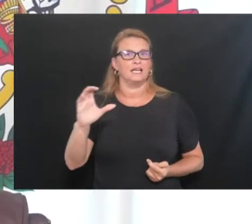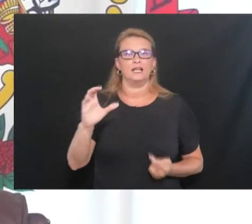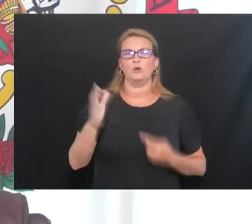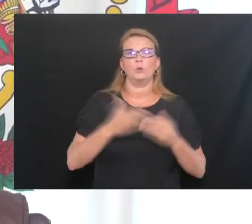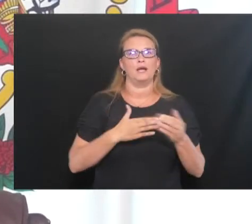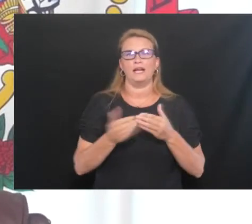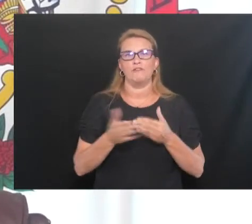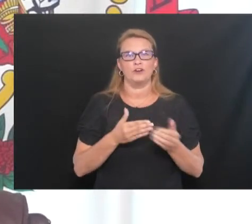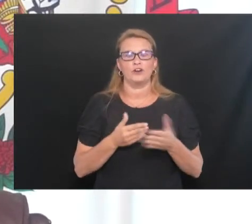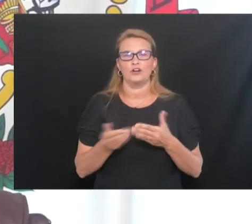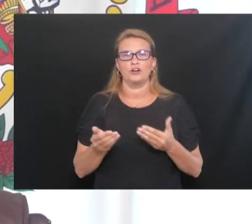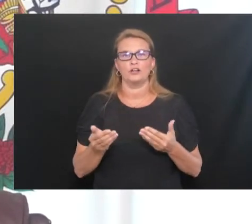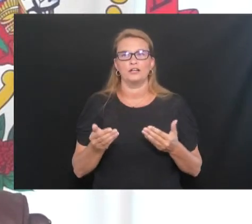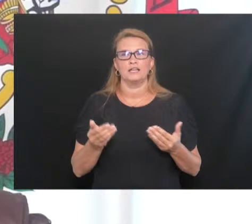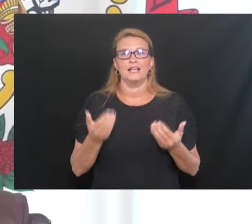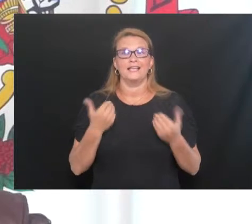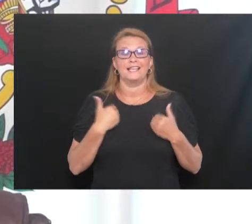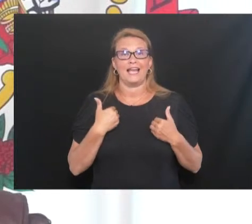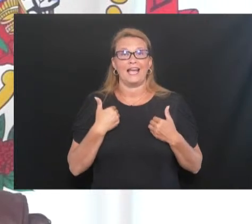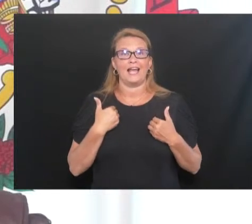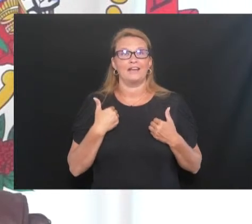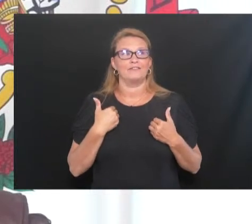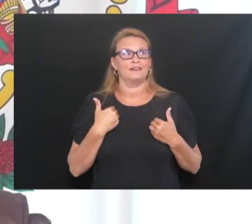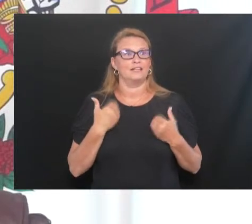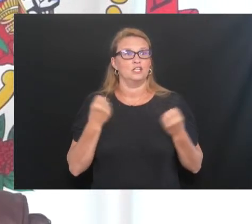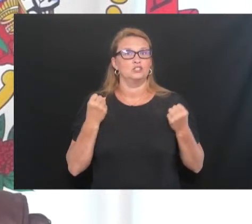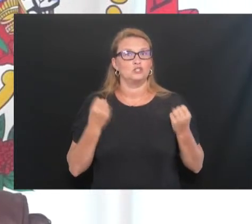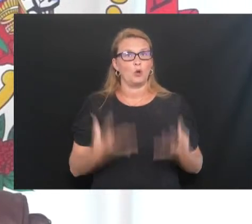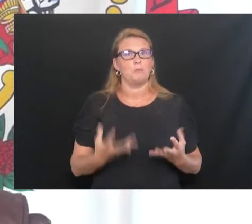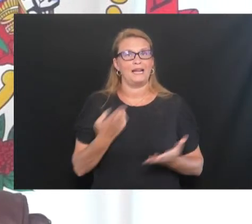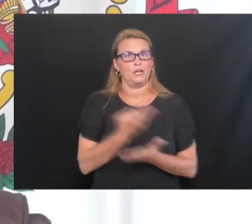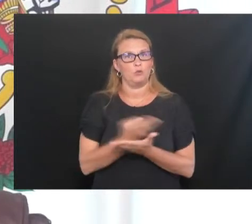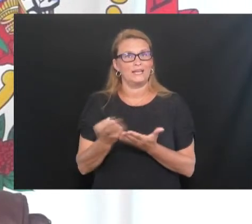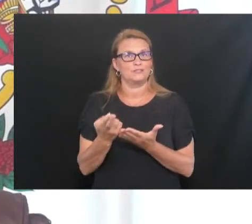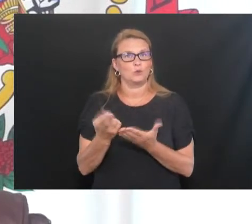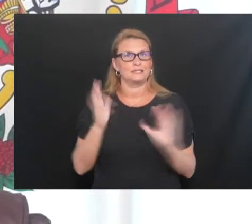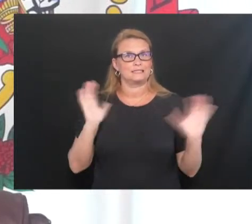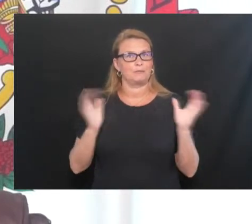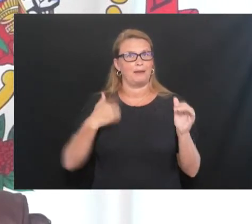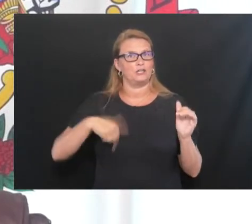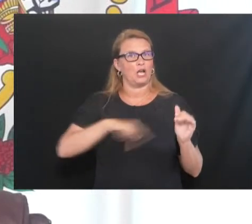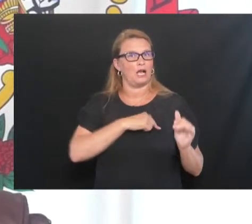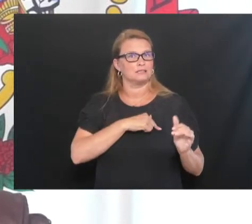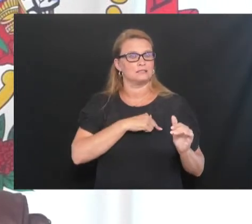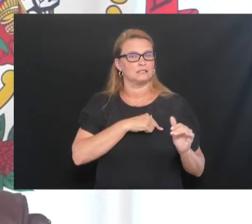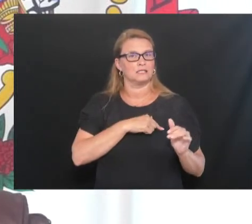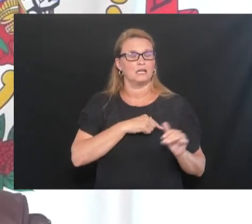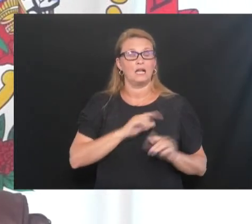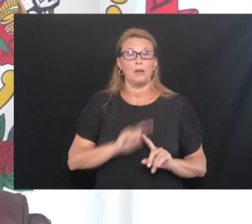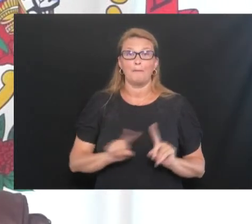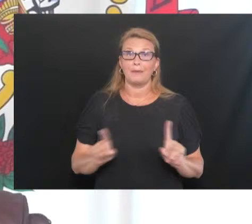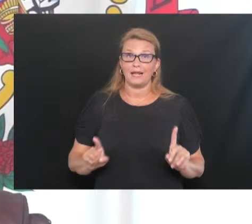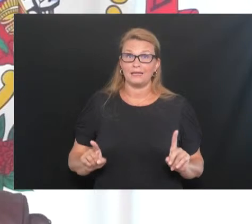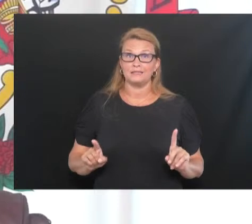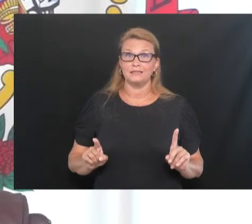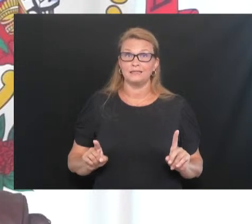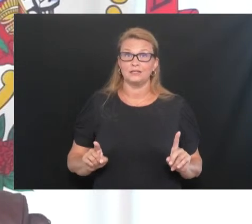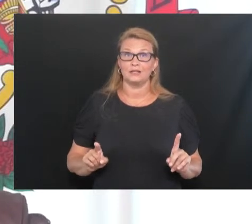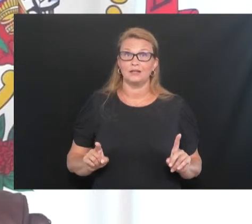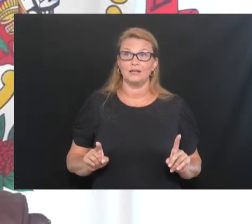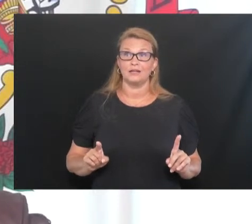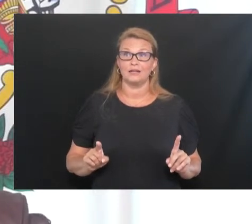may be. They have so many more resources than we have here. But just think, Paul, there